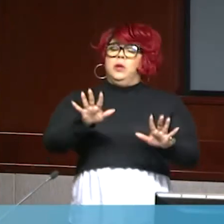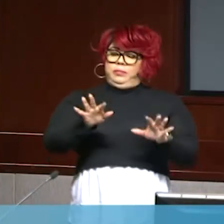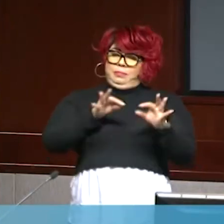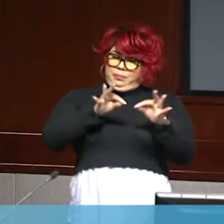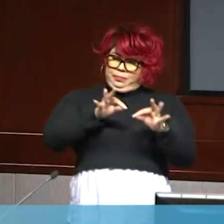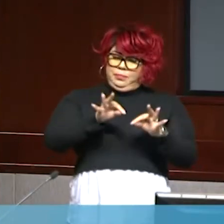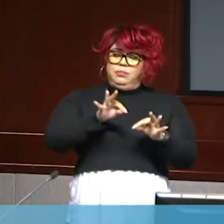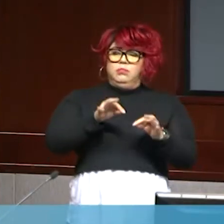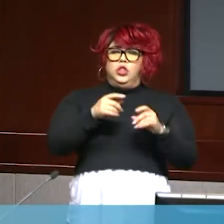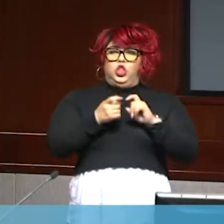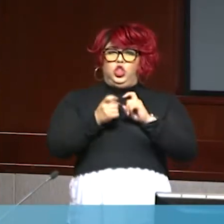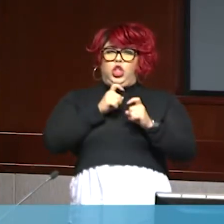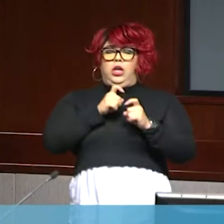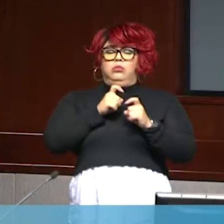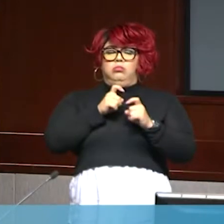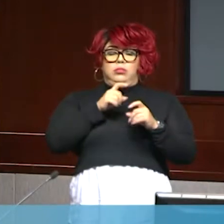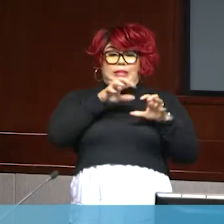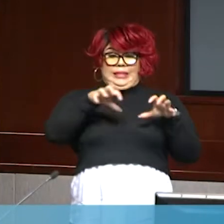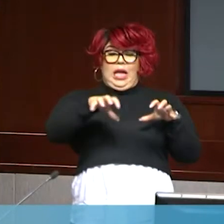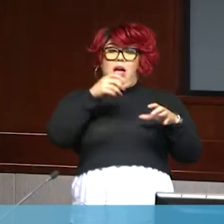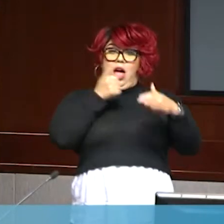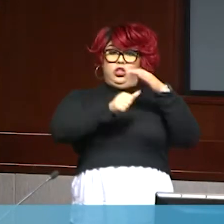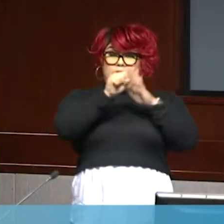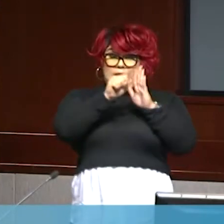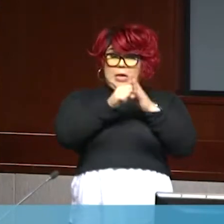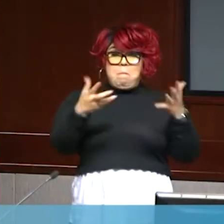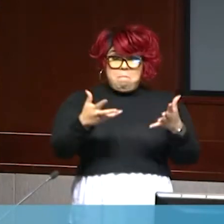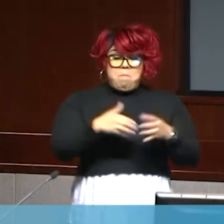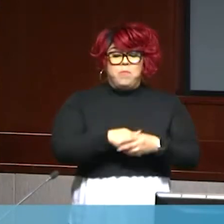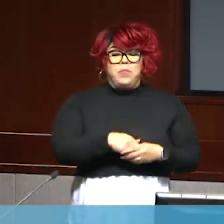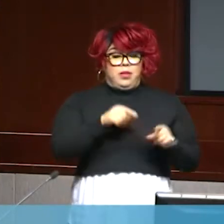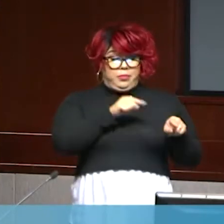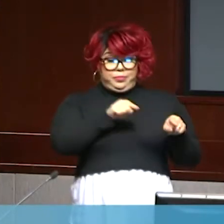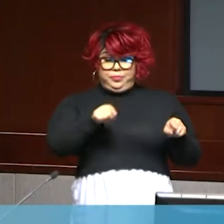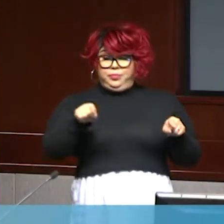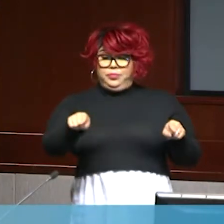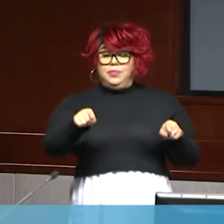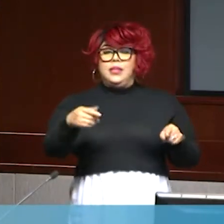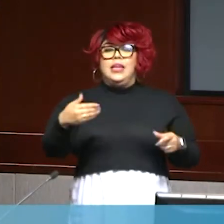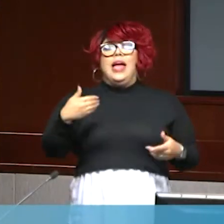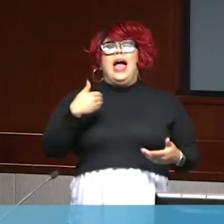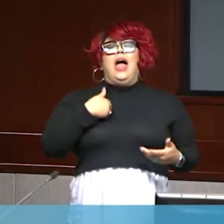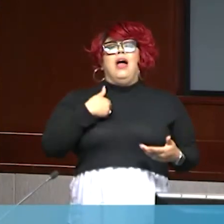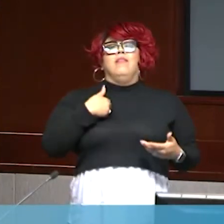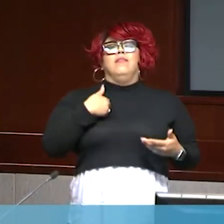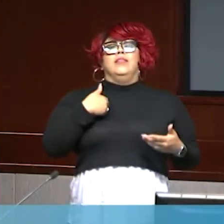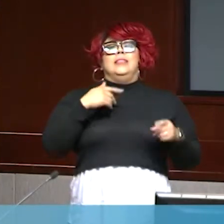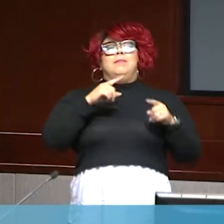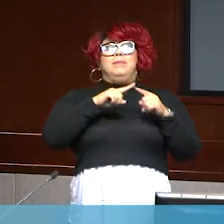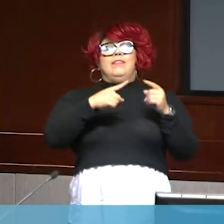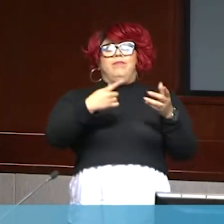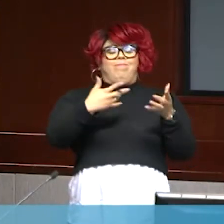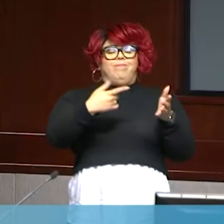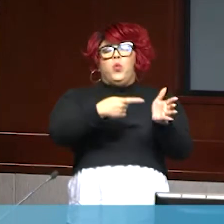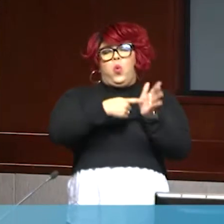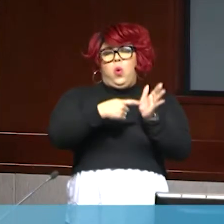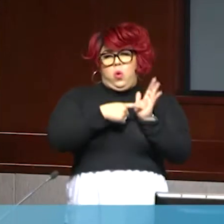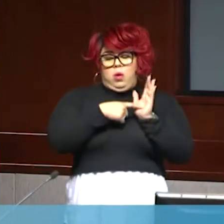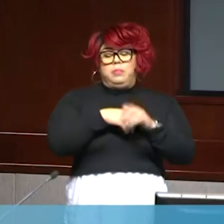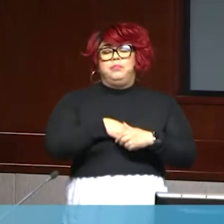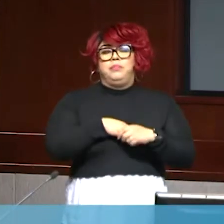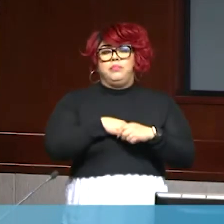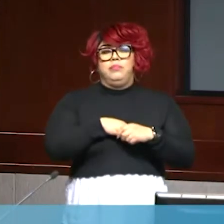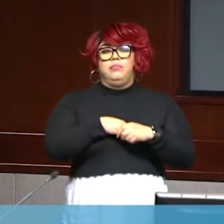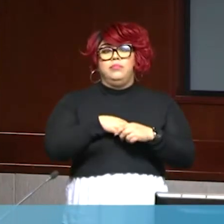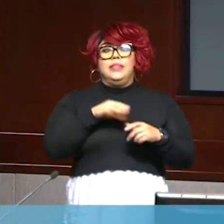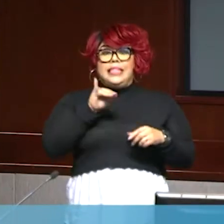related to these state-funded sites. These sites actually have a use requirement. The state monitors them, and if they are not